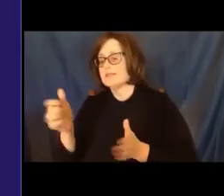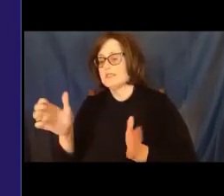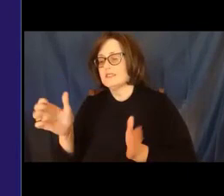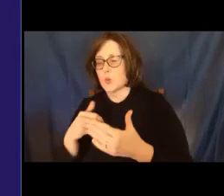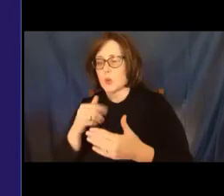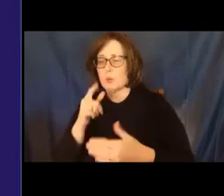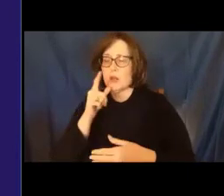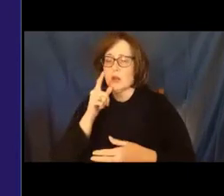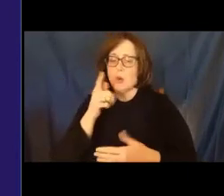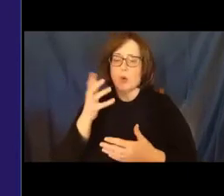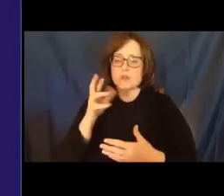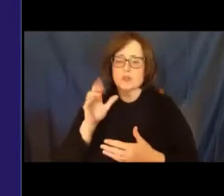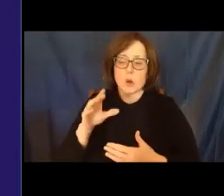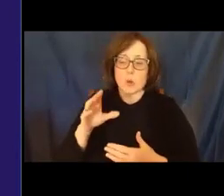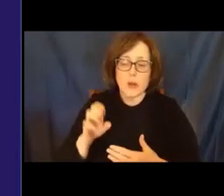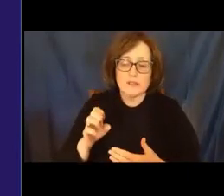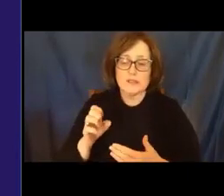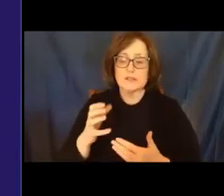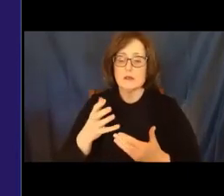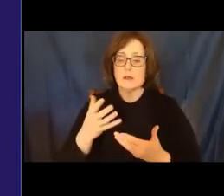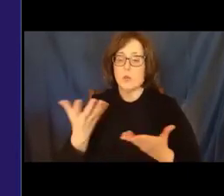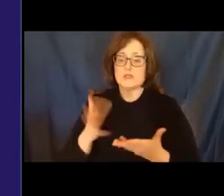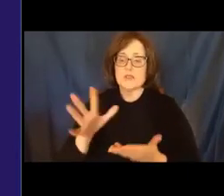of our own role in these situations.